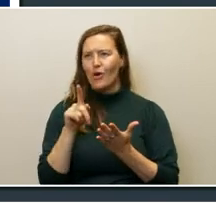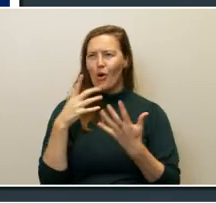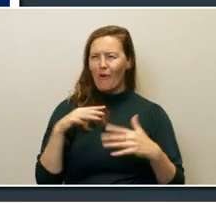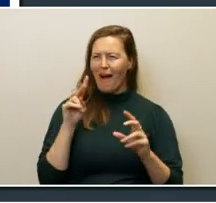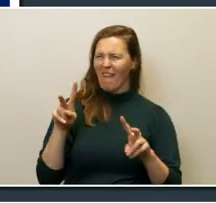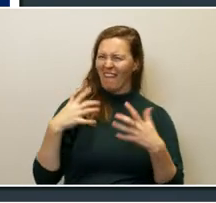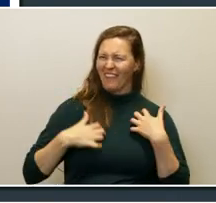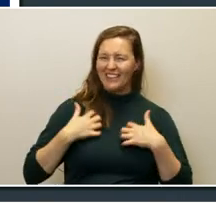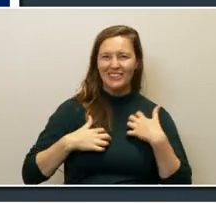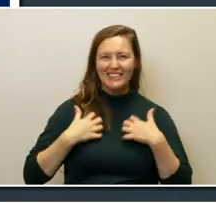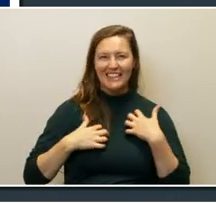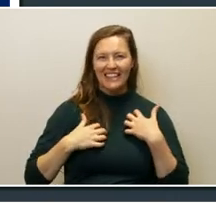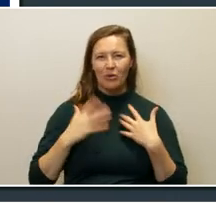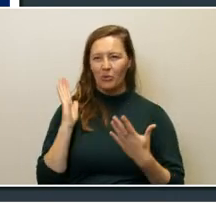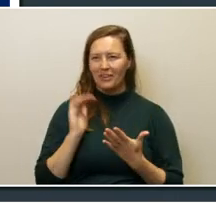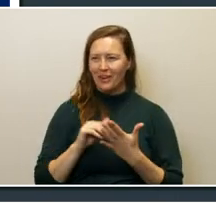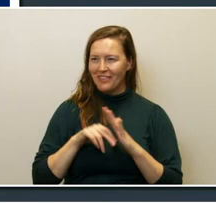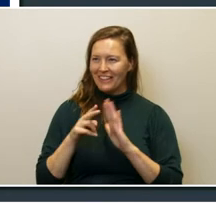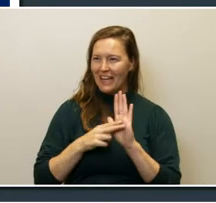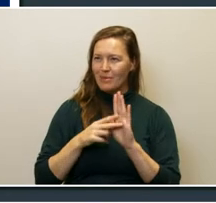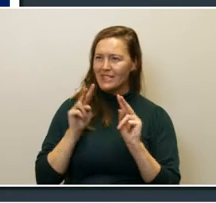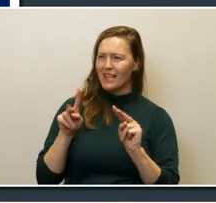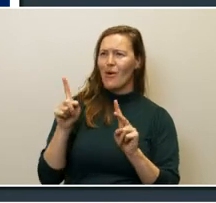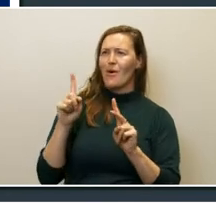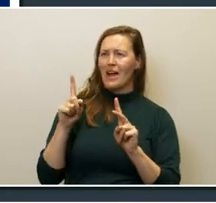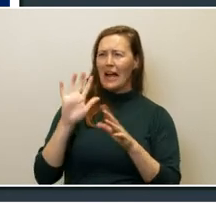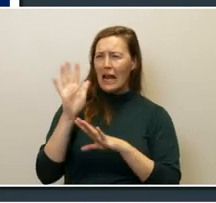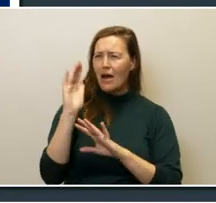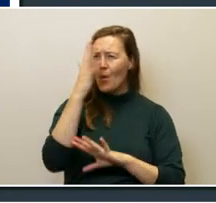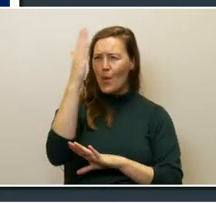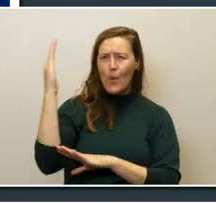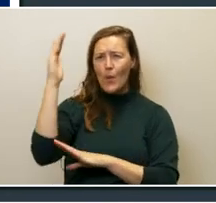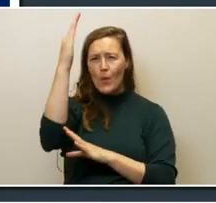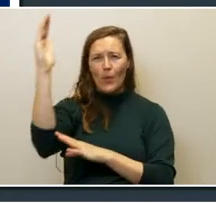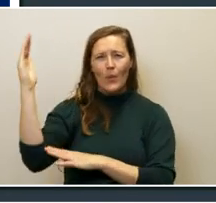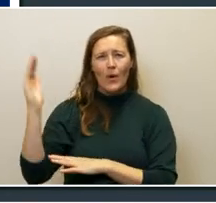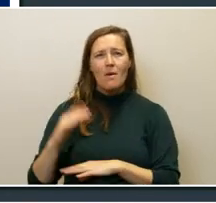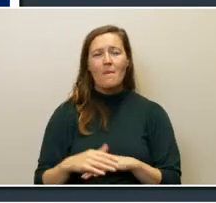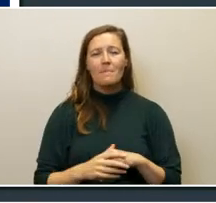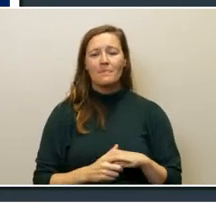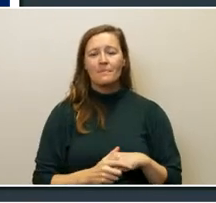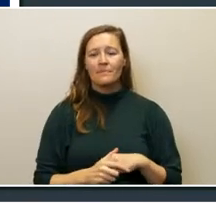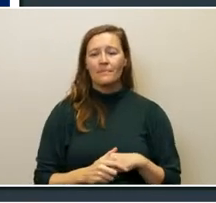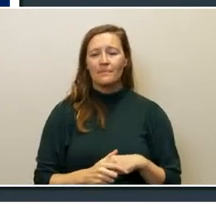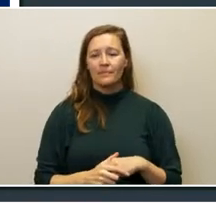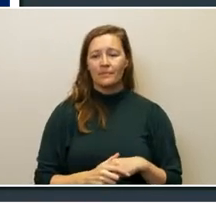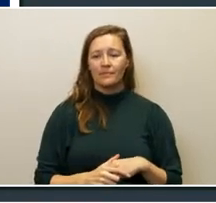Napier. So that's really all I wanted to say.